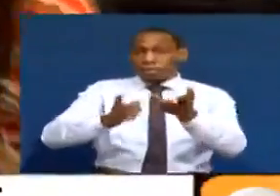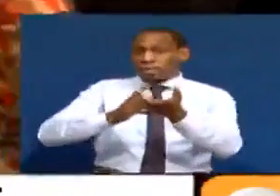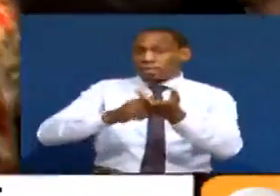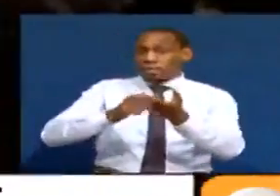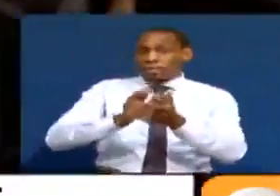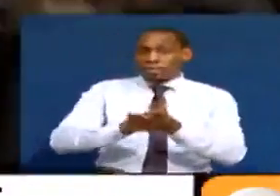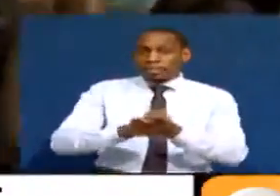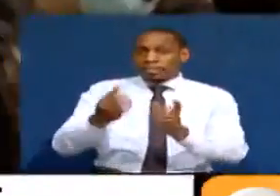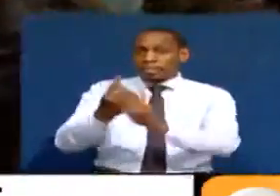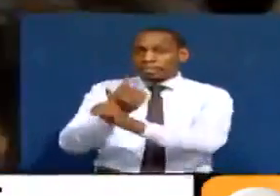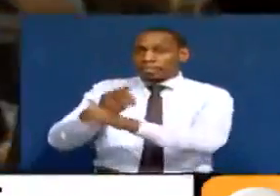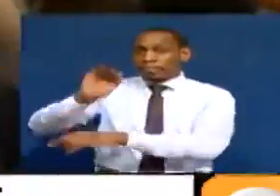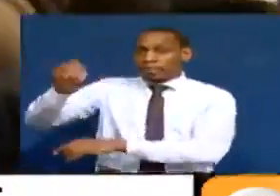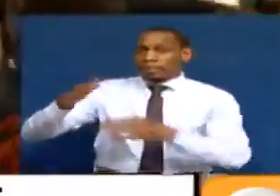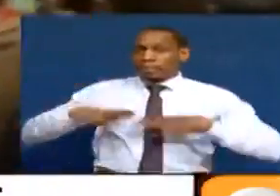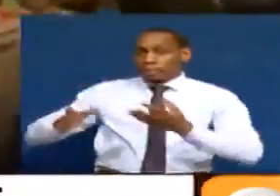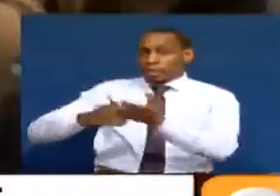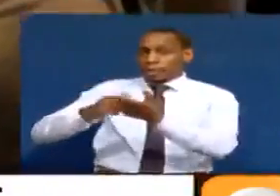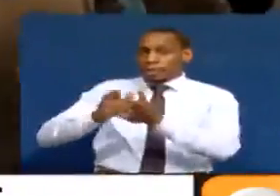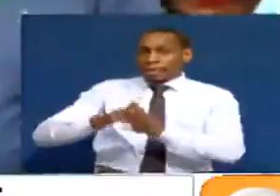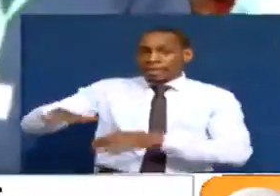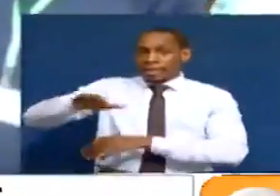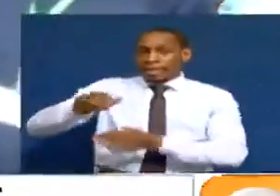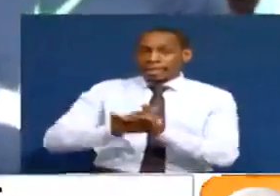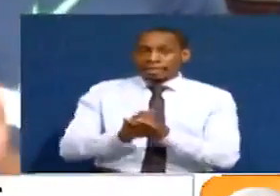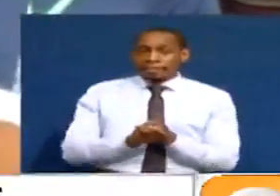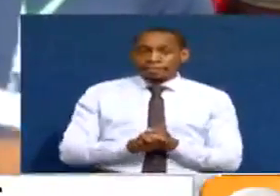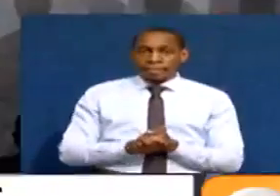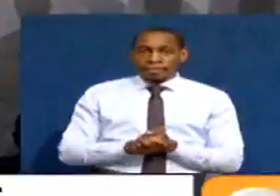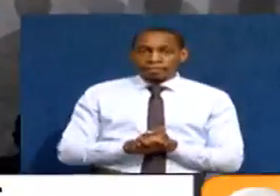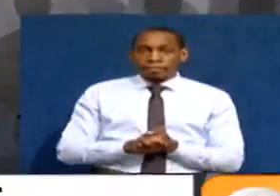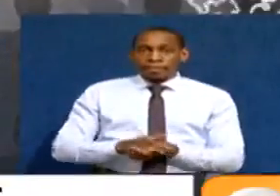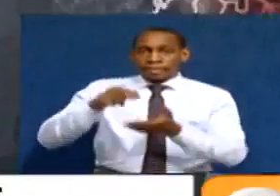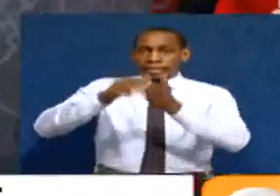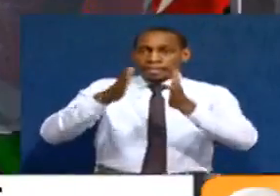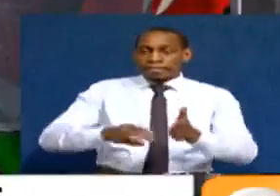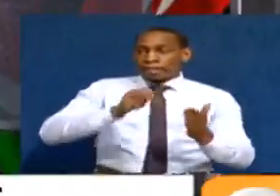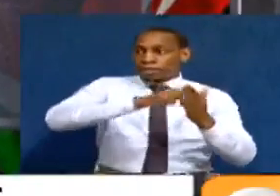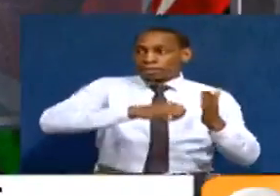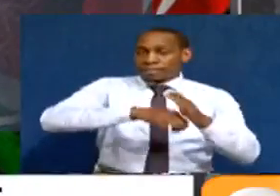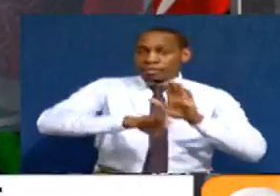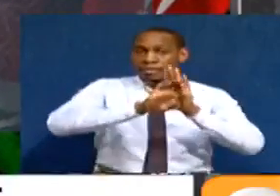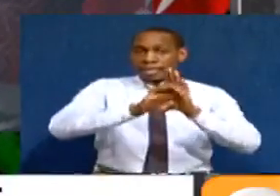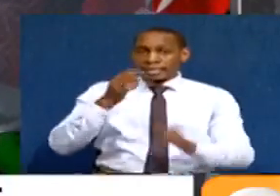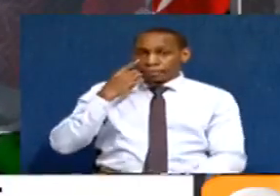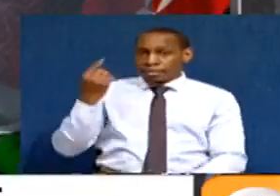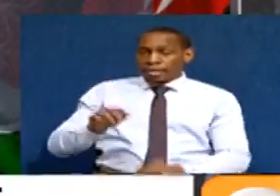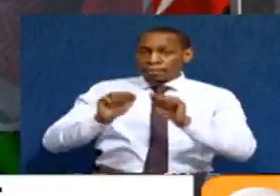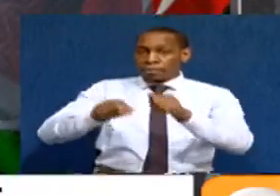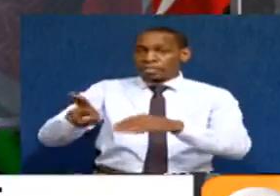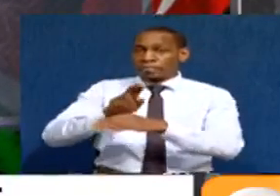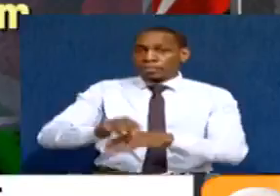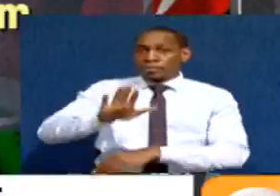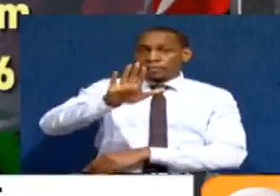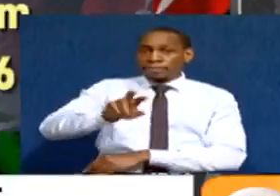calculated in respect of county population and geographical area to be covered. Candidates in Machakos, for instance, can spend up